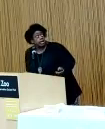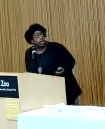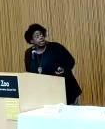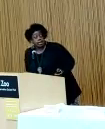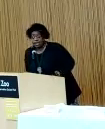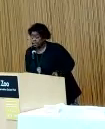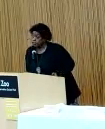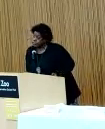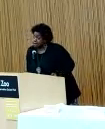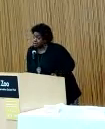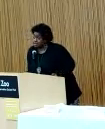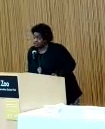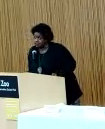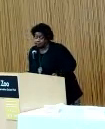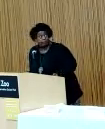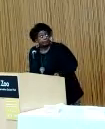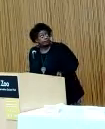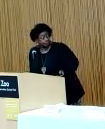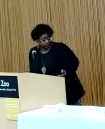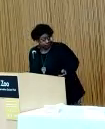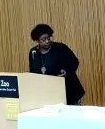out and it was